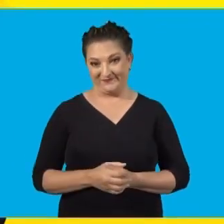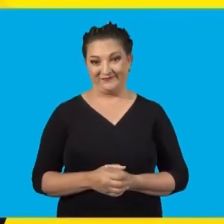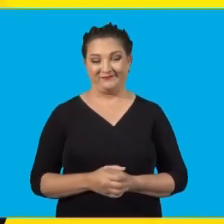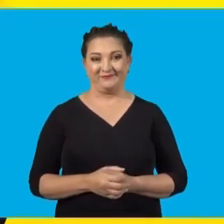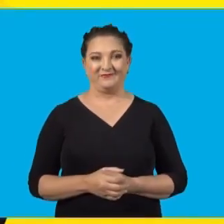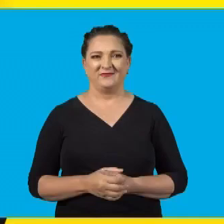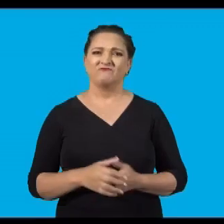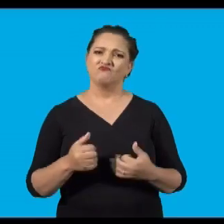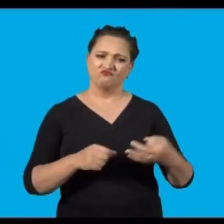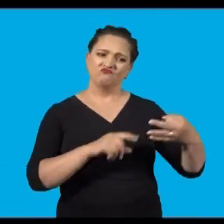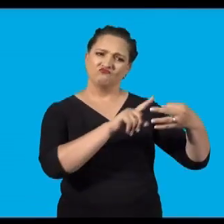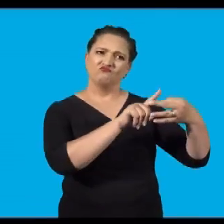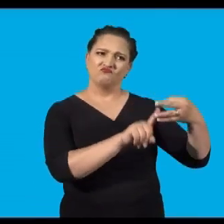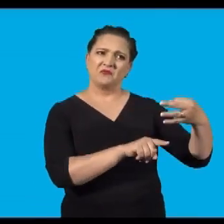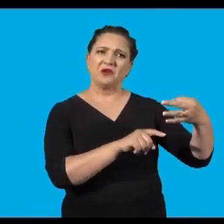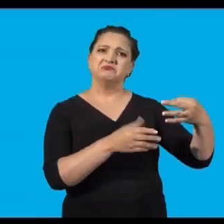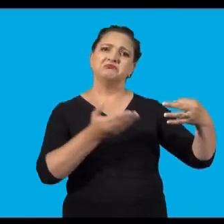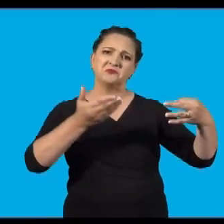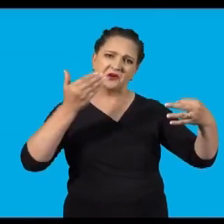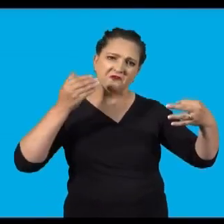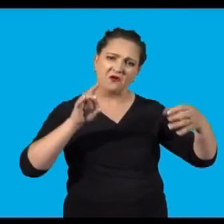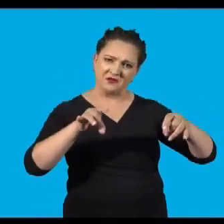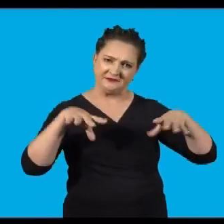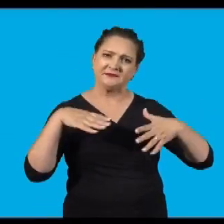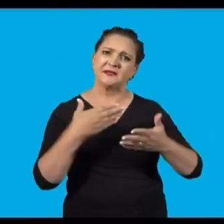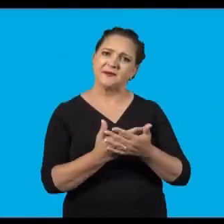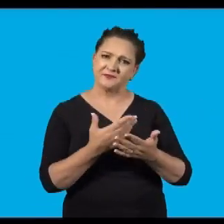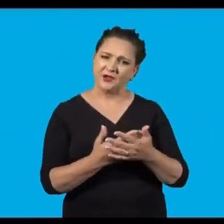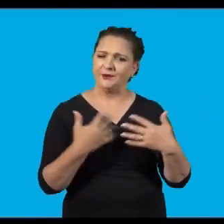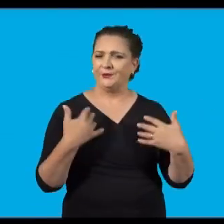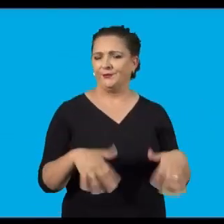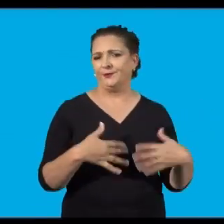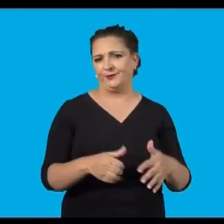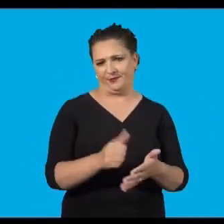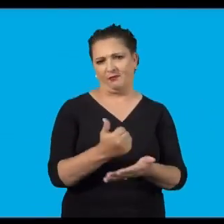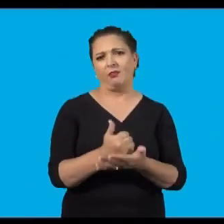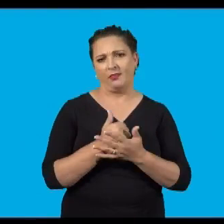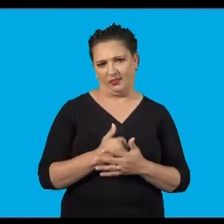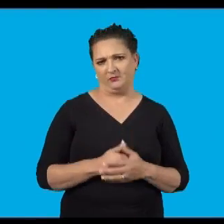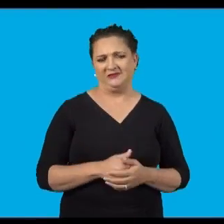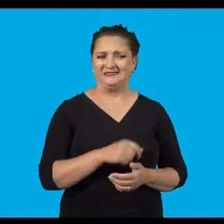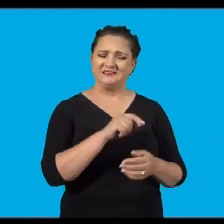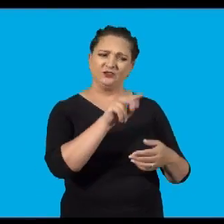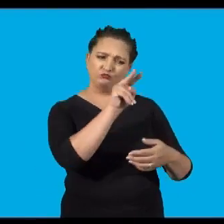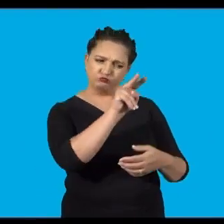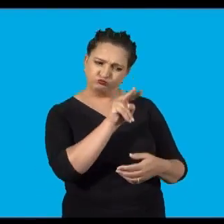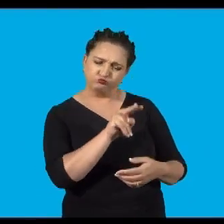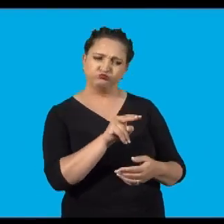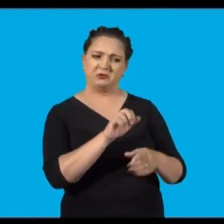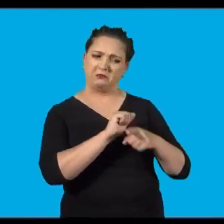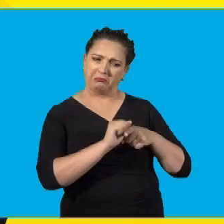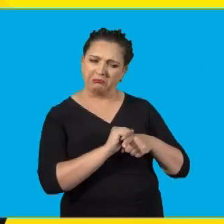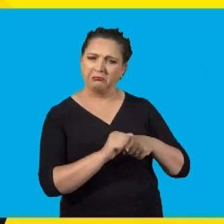All right. Now, we have identified question papers that is going to be very helpful for you to practice